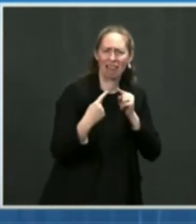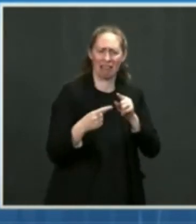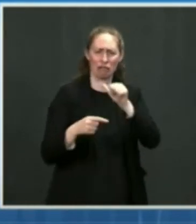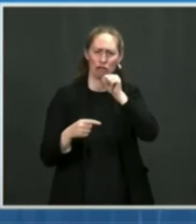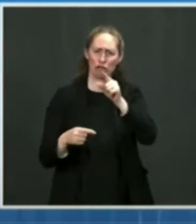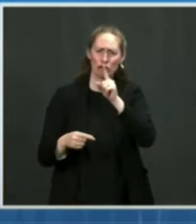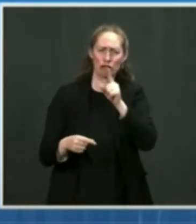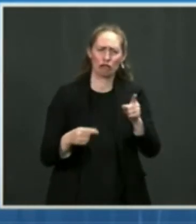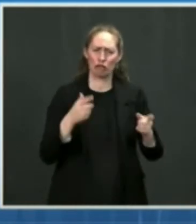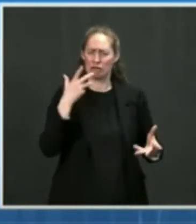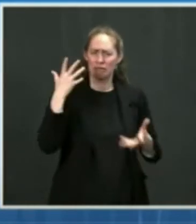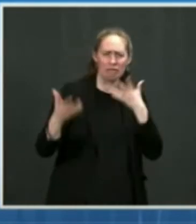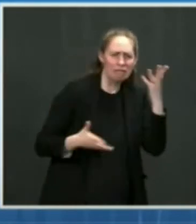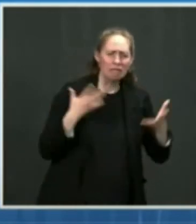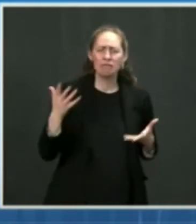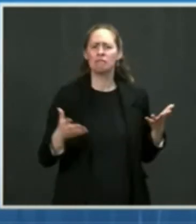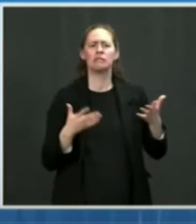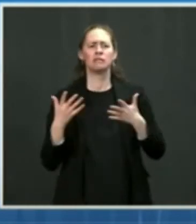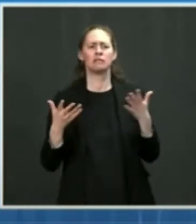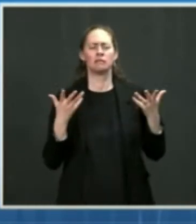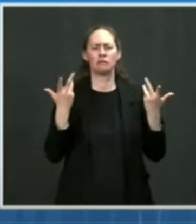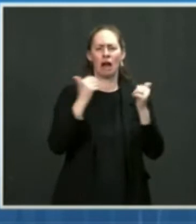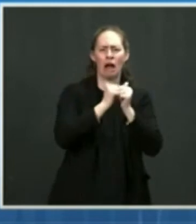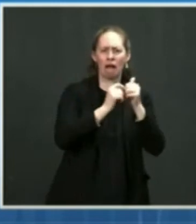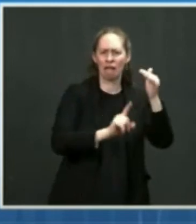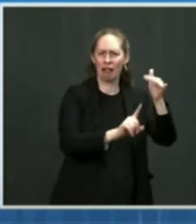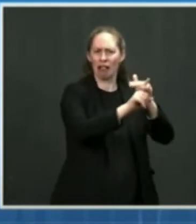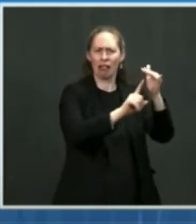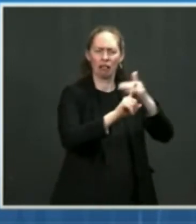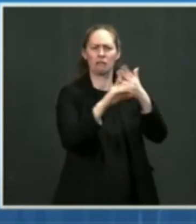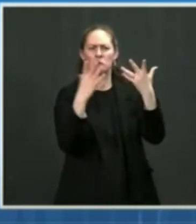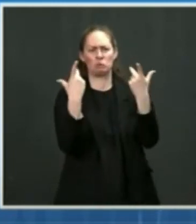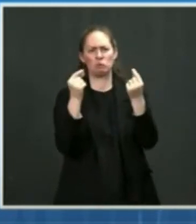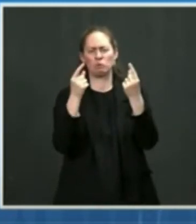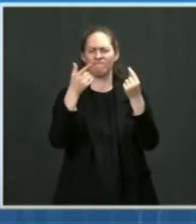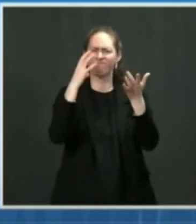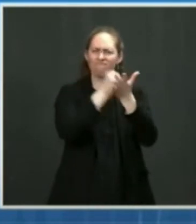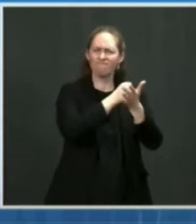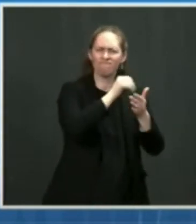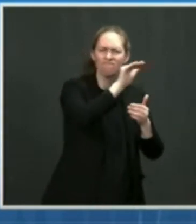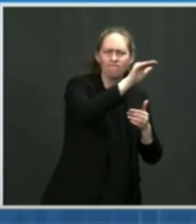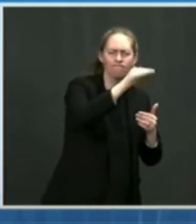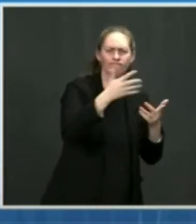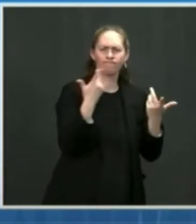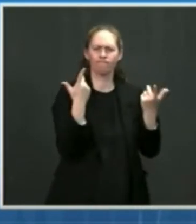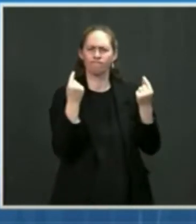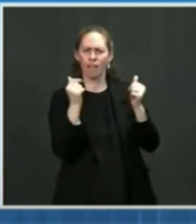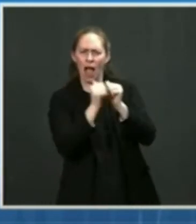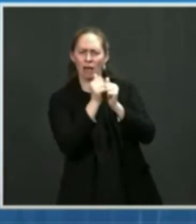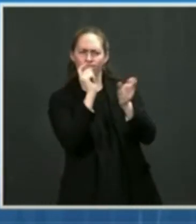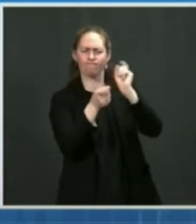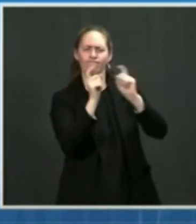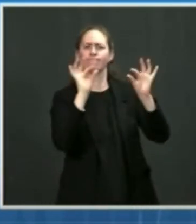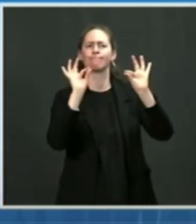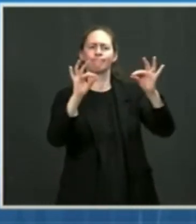some specific circumstances, we'll find out about that and see what we can do to correct that. Next